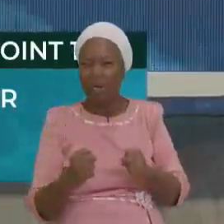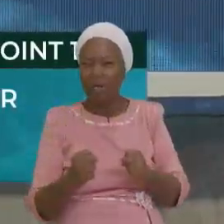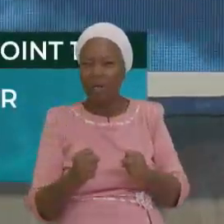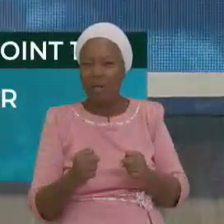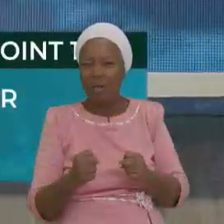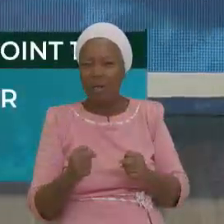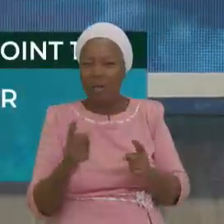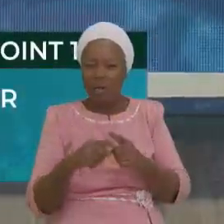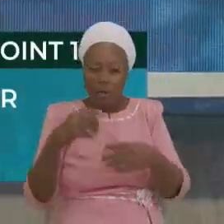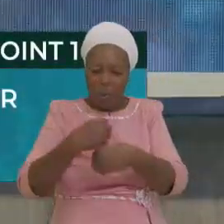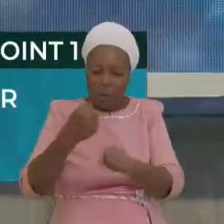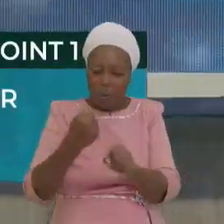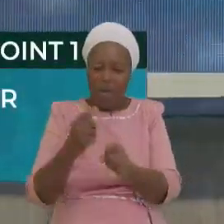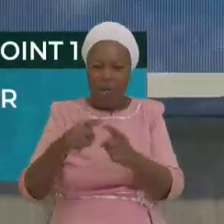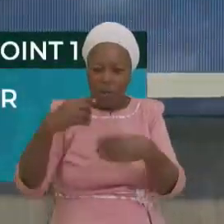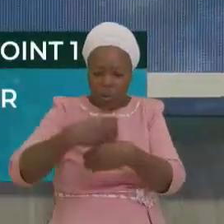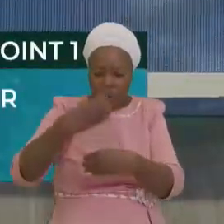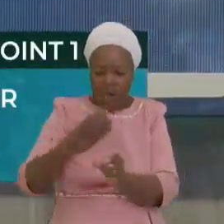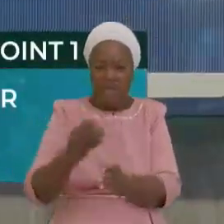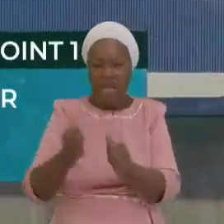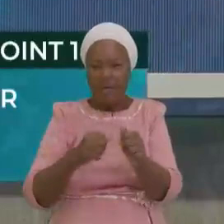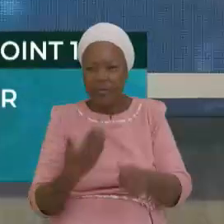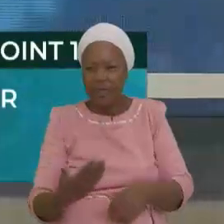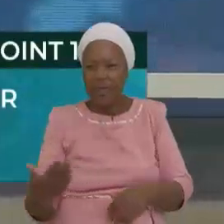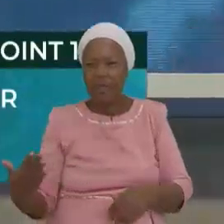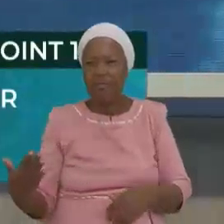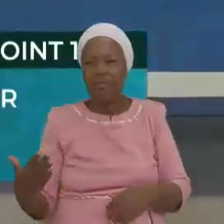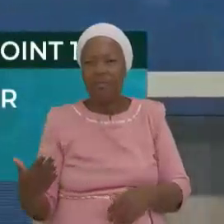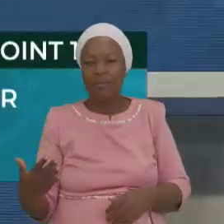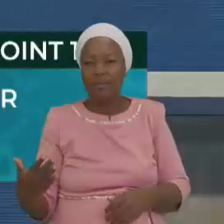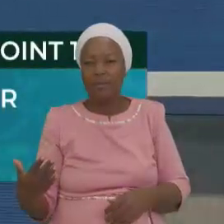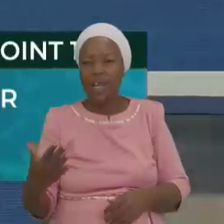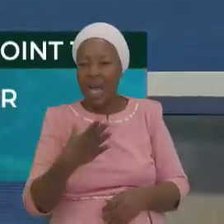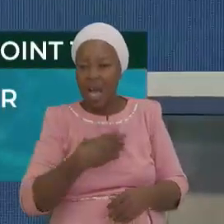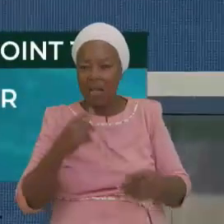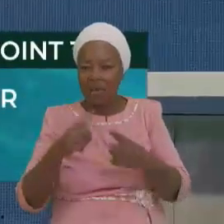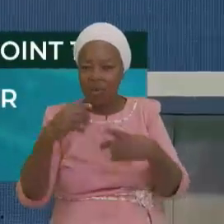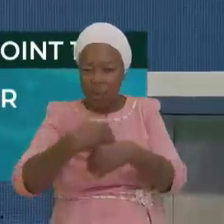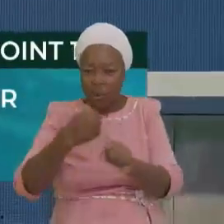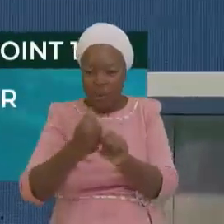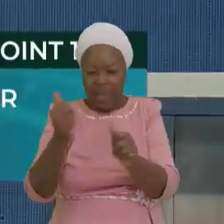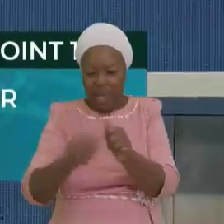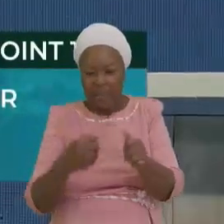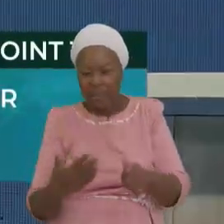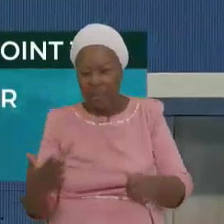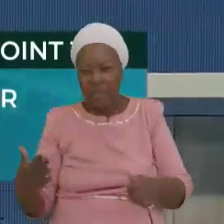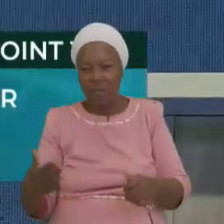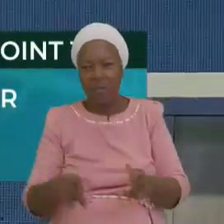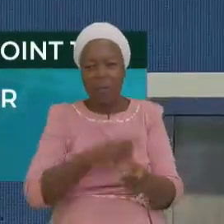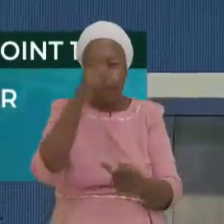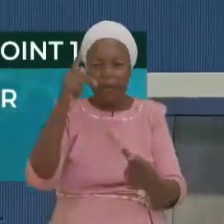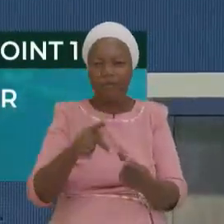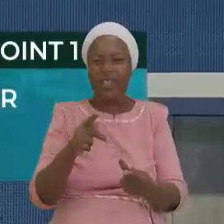to make, to create everything, and to make everything perfect.